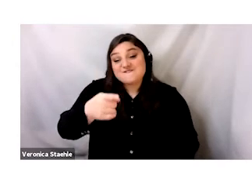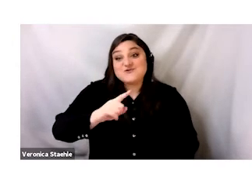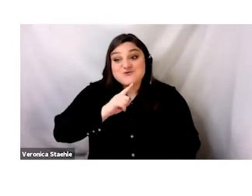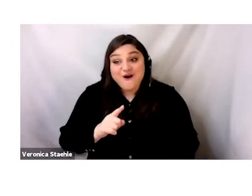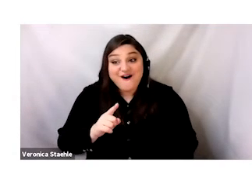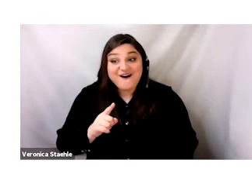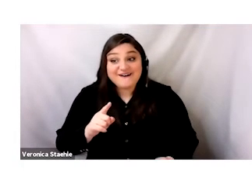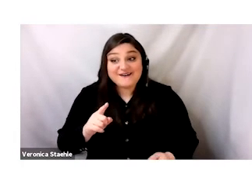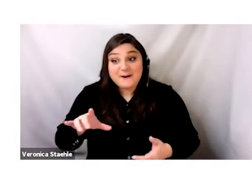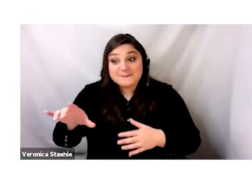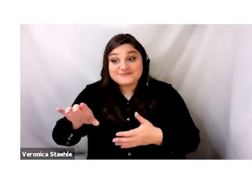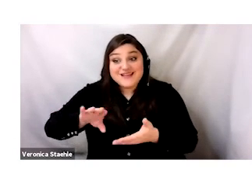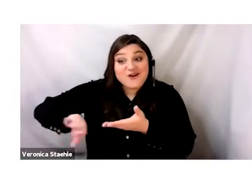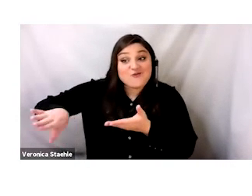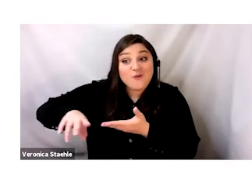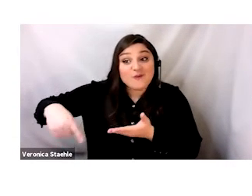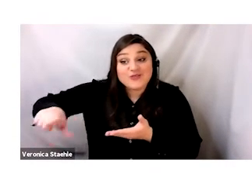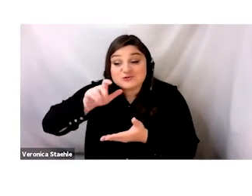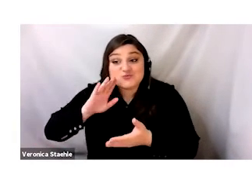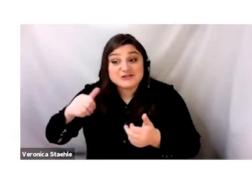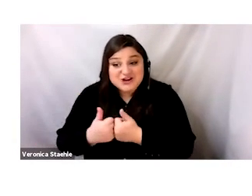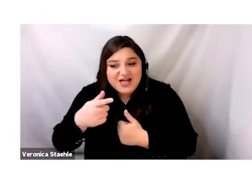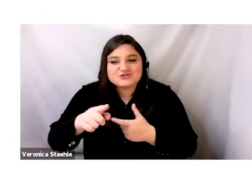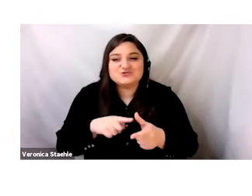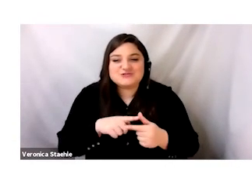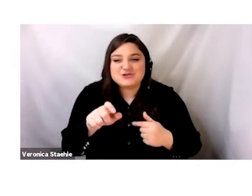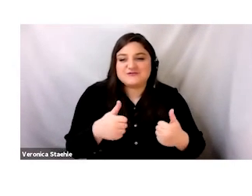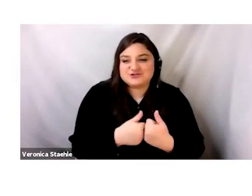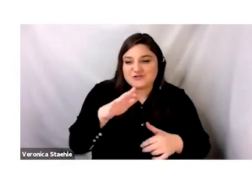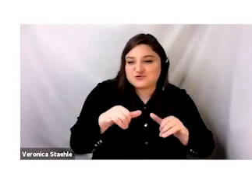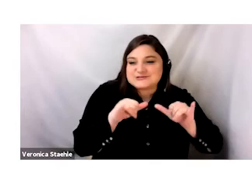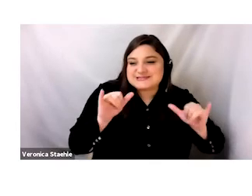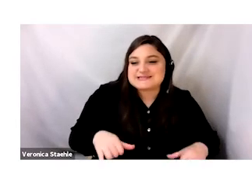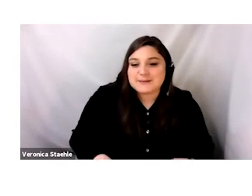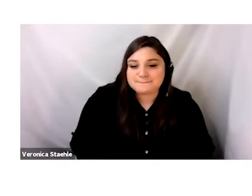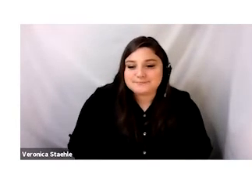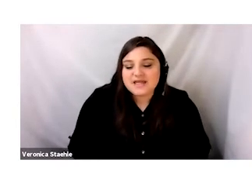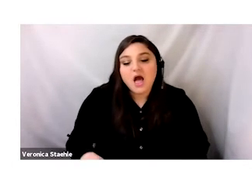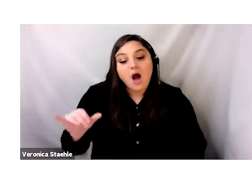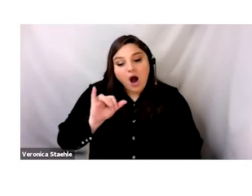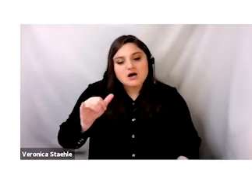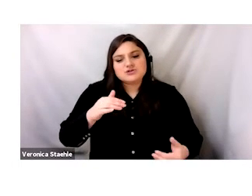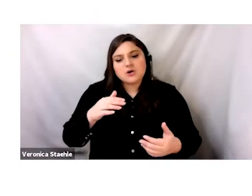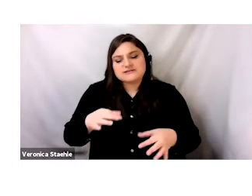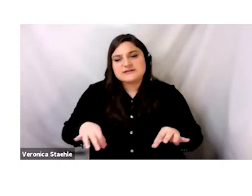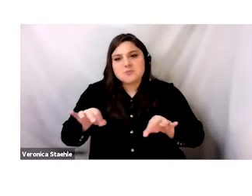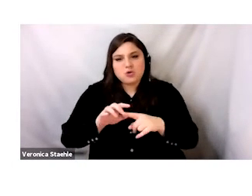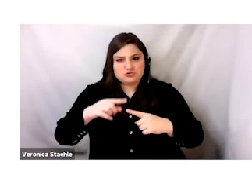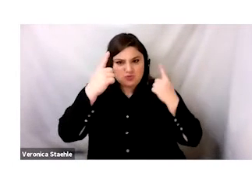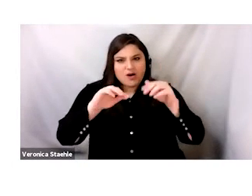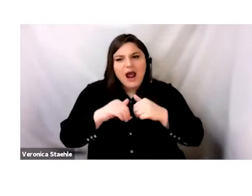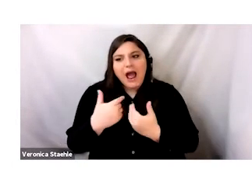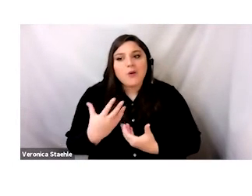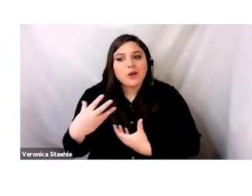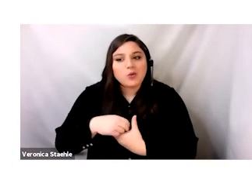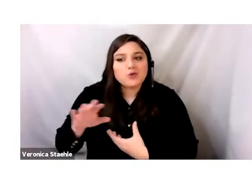things on your own structure. Also, how do we make sure that we genuinely incorporate the feedback as we gather, as we iterate,